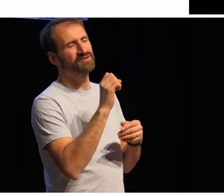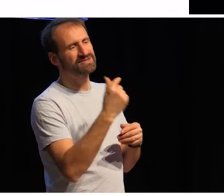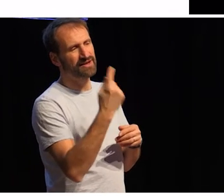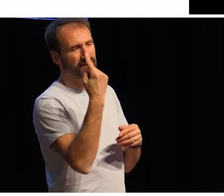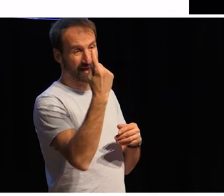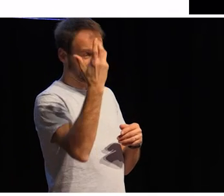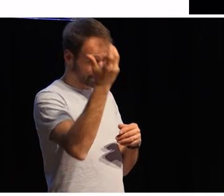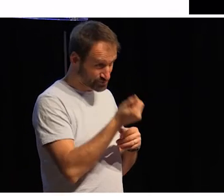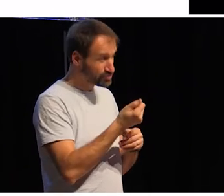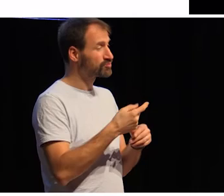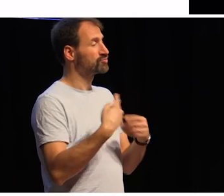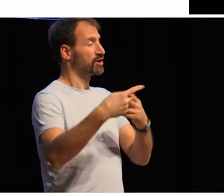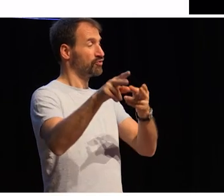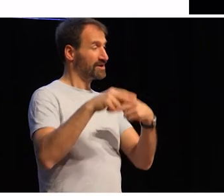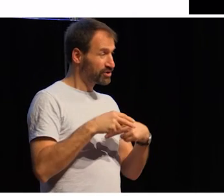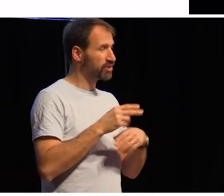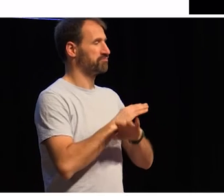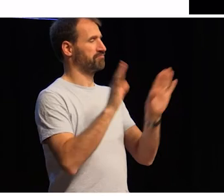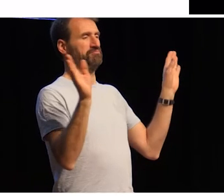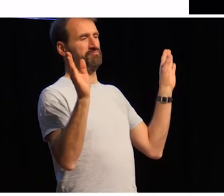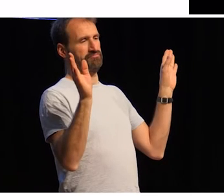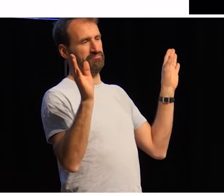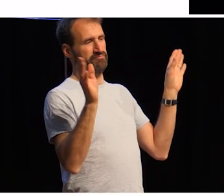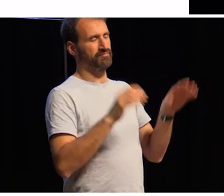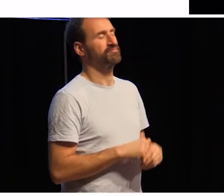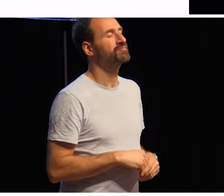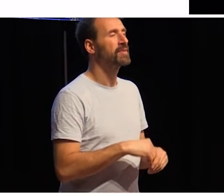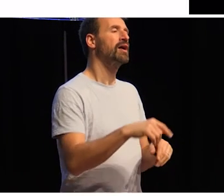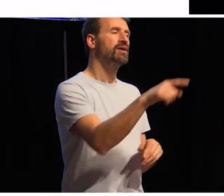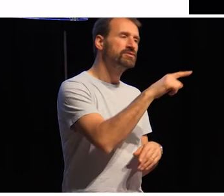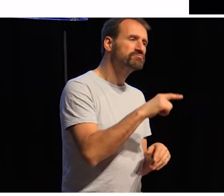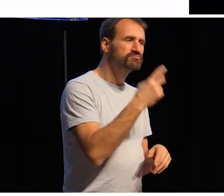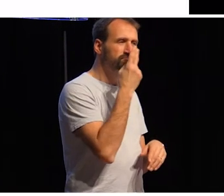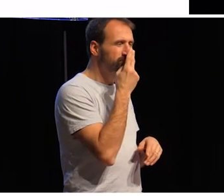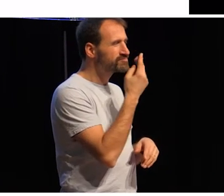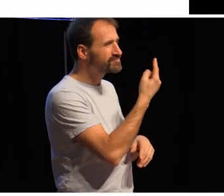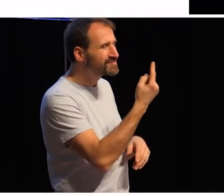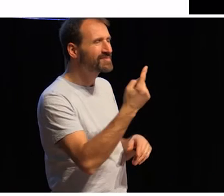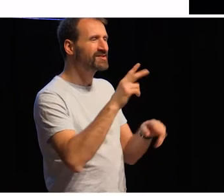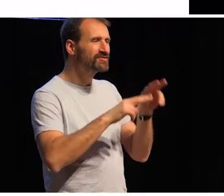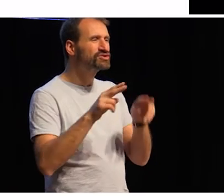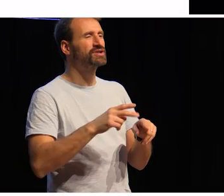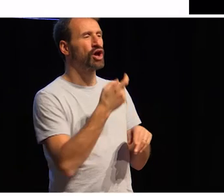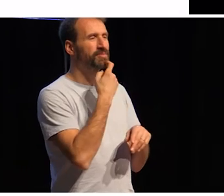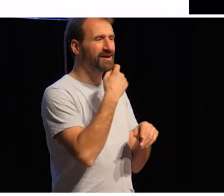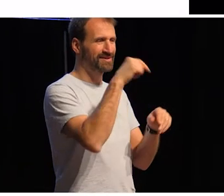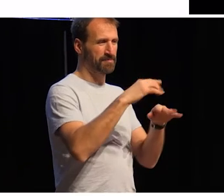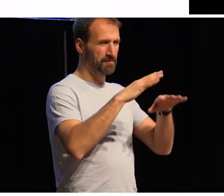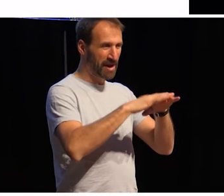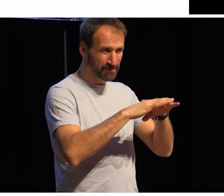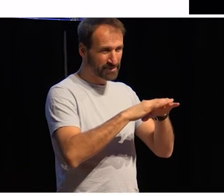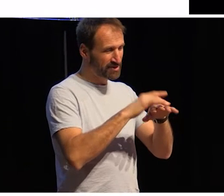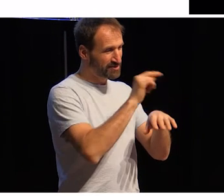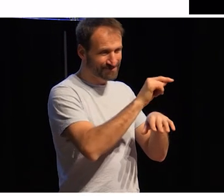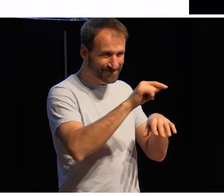it. If we do get a very different looking object and the map is not the same, then we have to jump now all the way